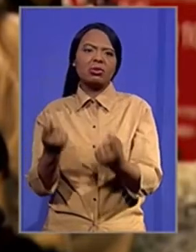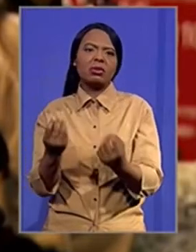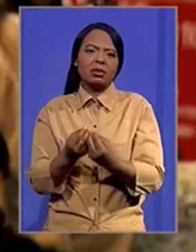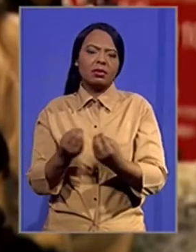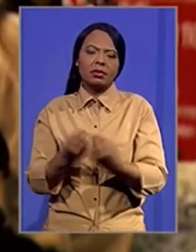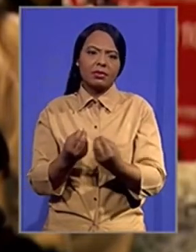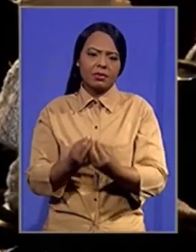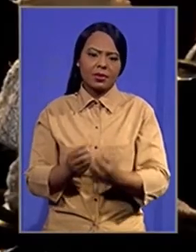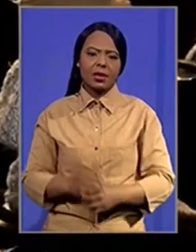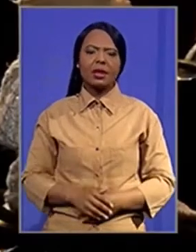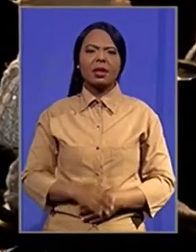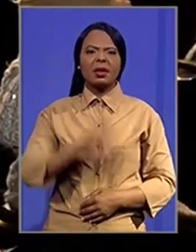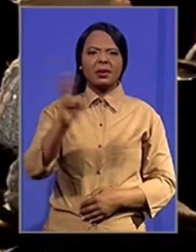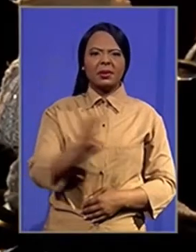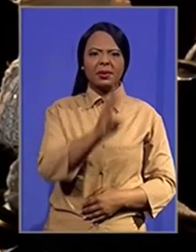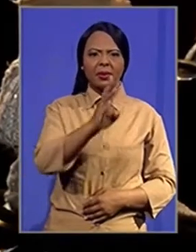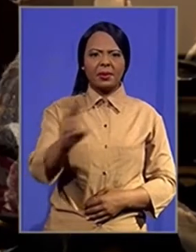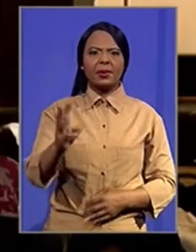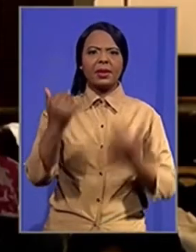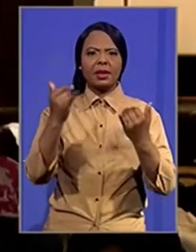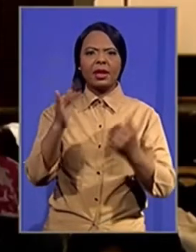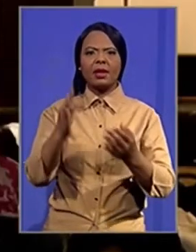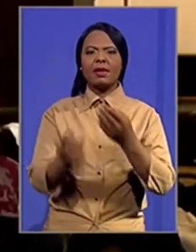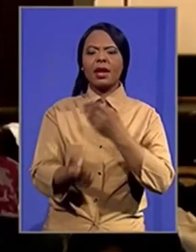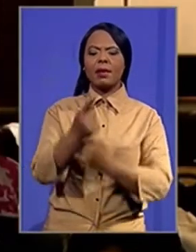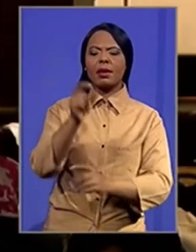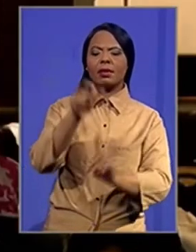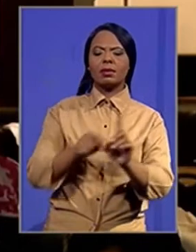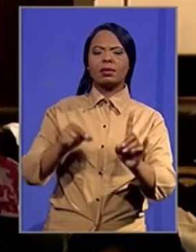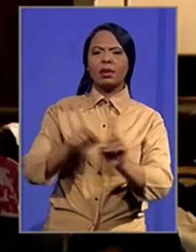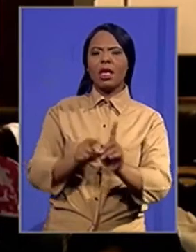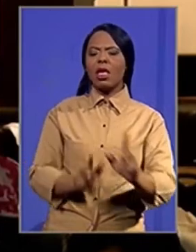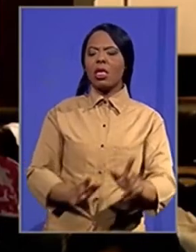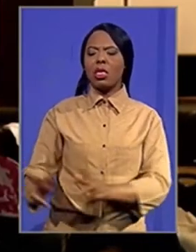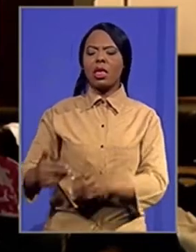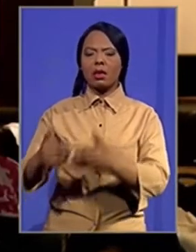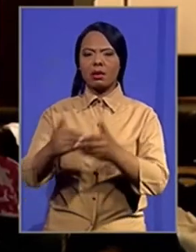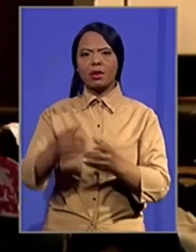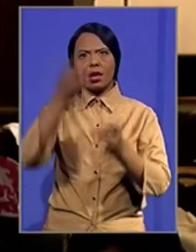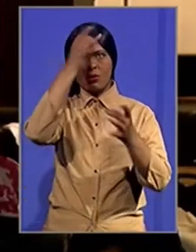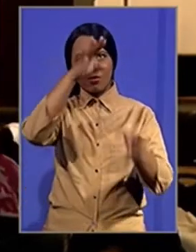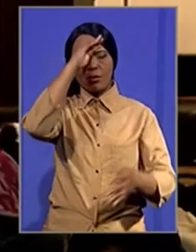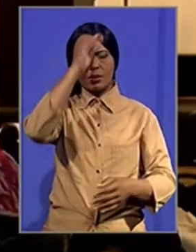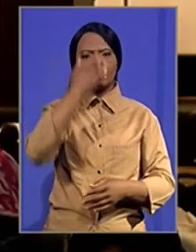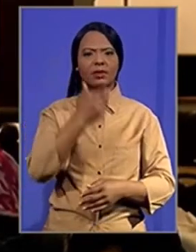go lomatsebe bahlankedi ba molao ge o ka ba le ngwana yo a tlhokomologwago le go tlaišwa.